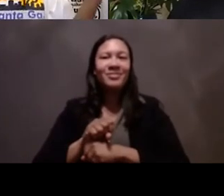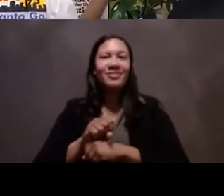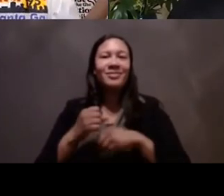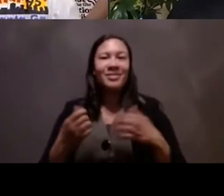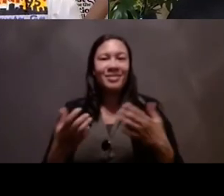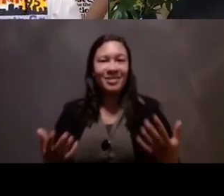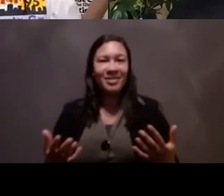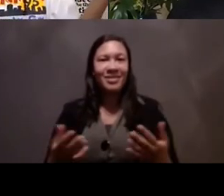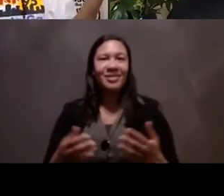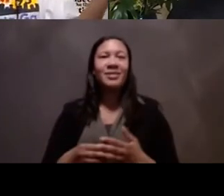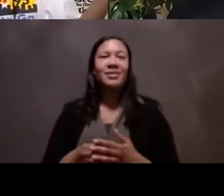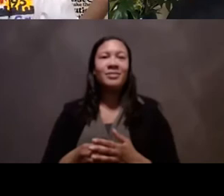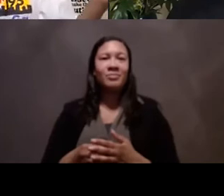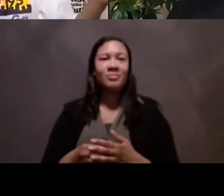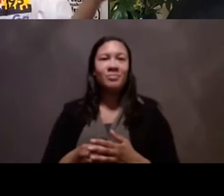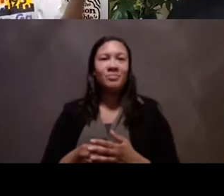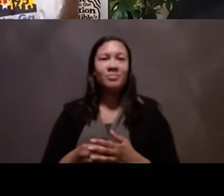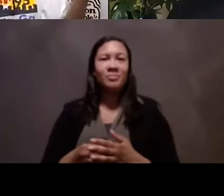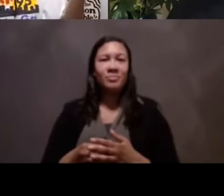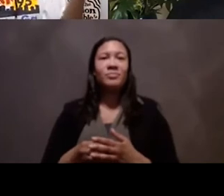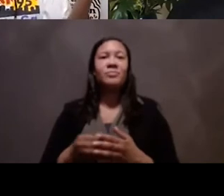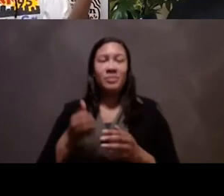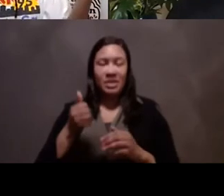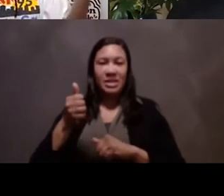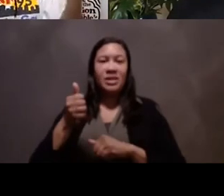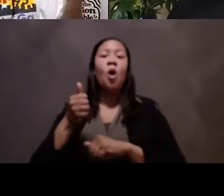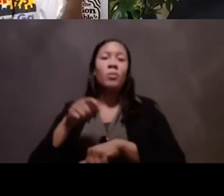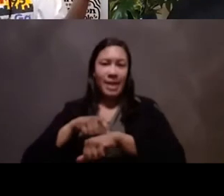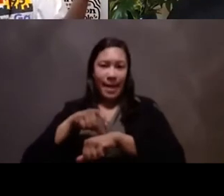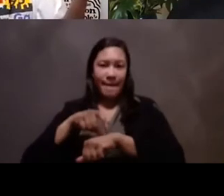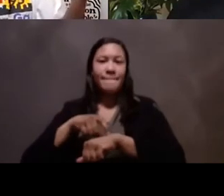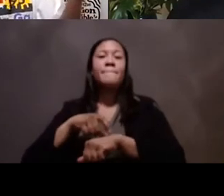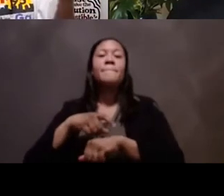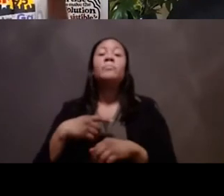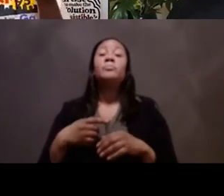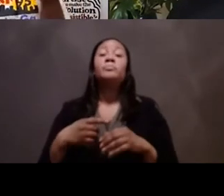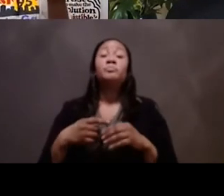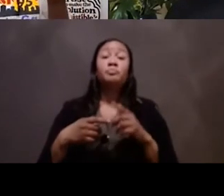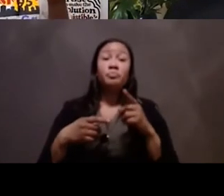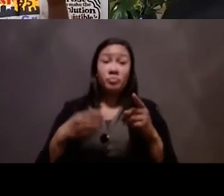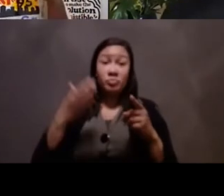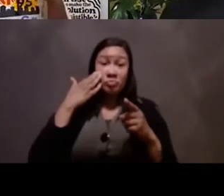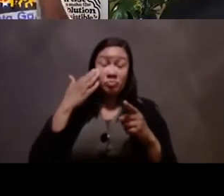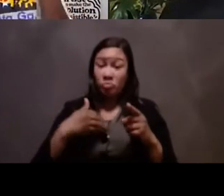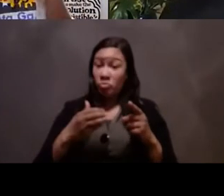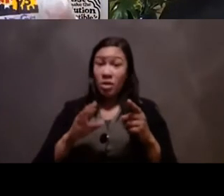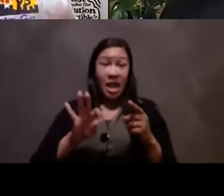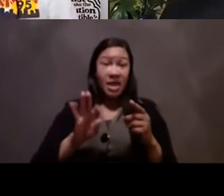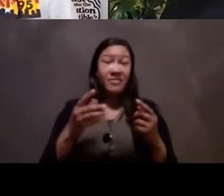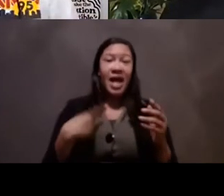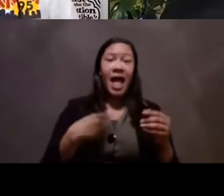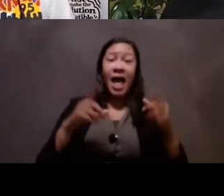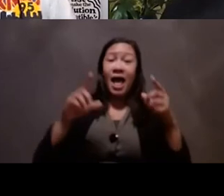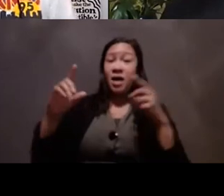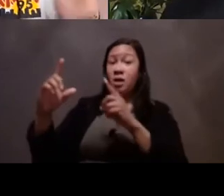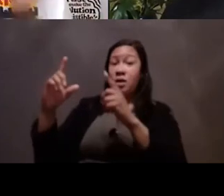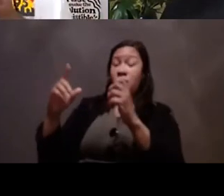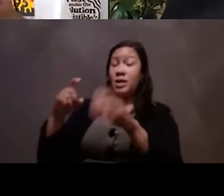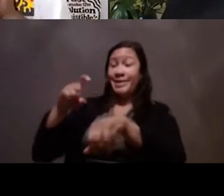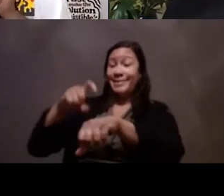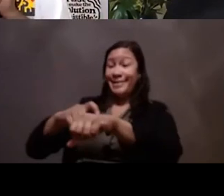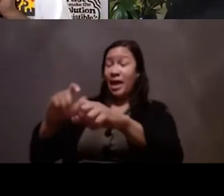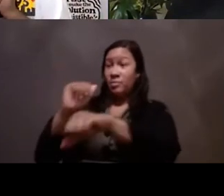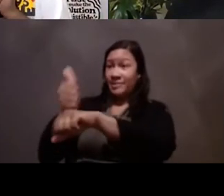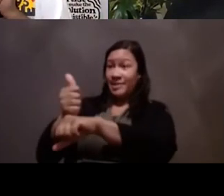And just, you know, sometimes they get posted, sometimes they don't. Like for everyone that ends up online, there's 50 others. But at any rate, we